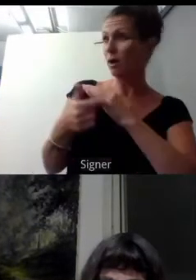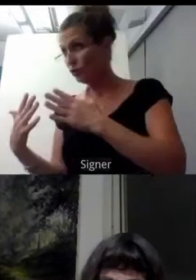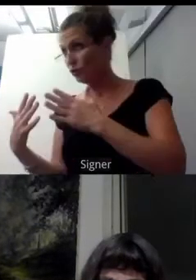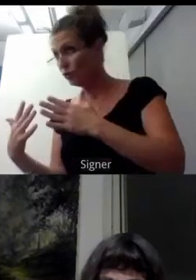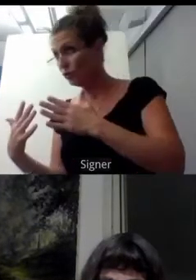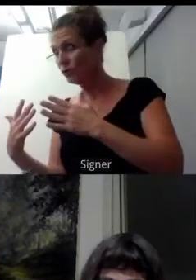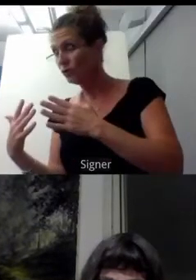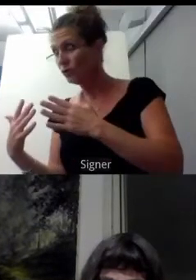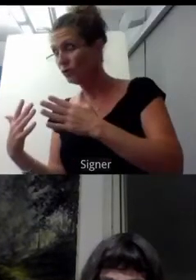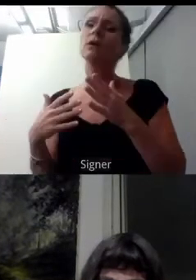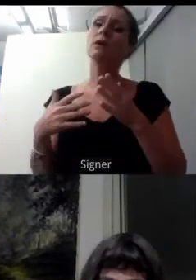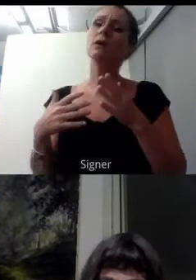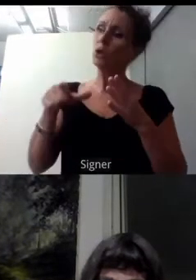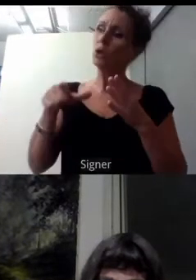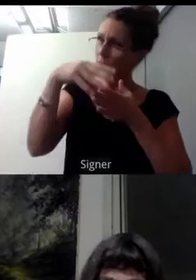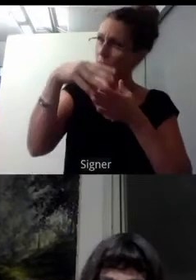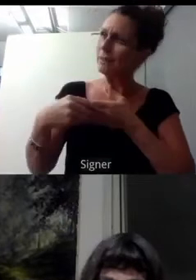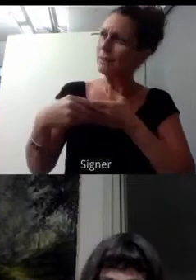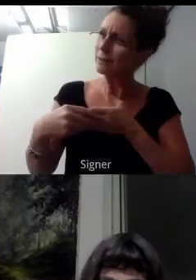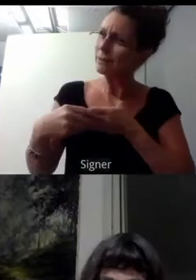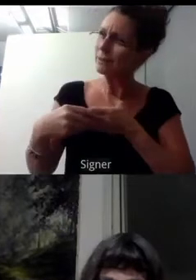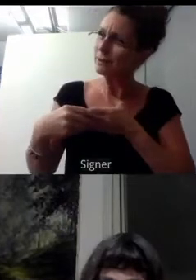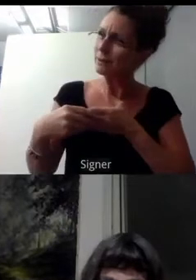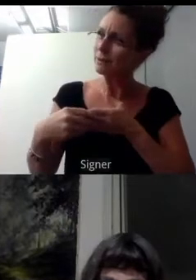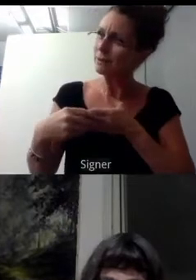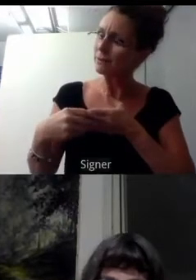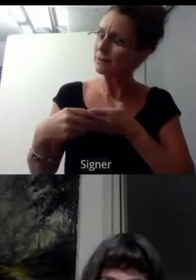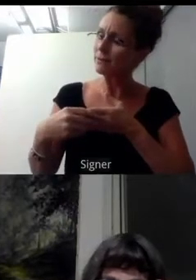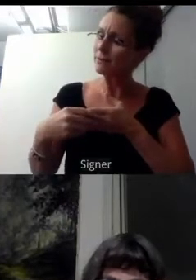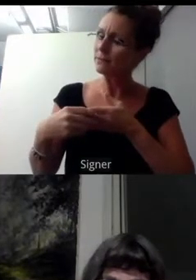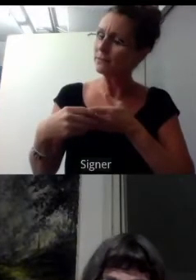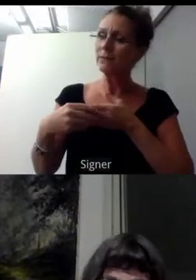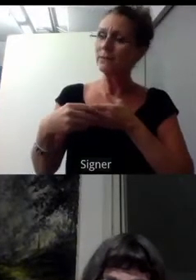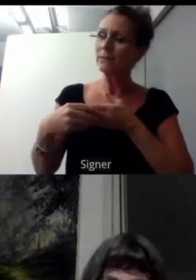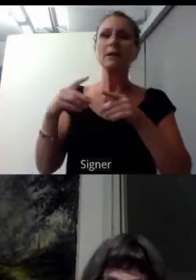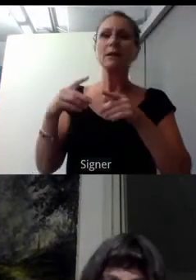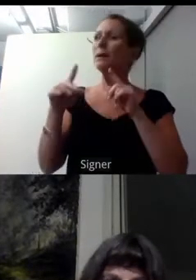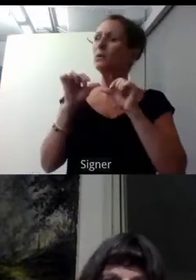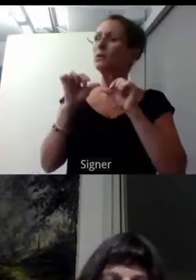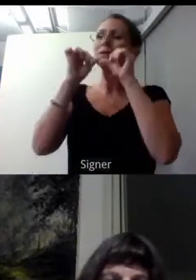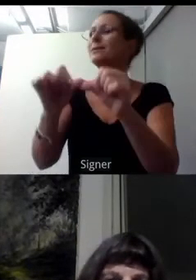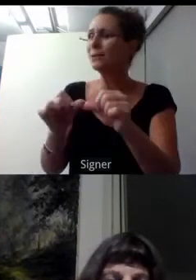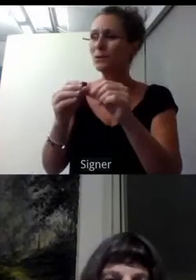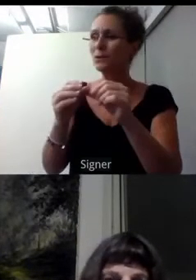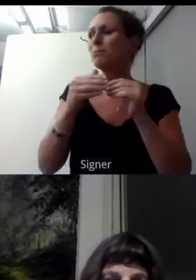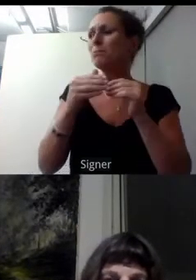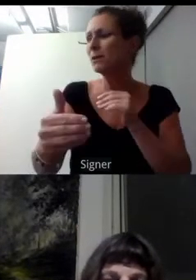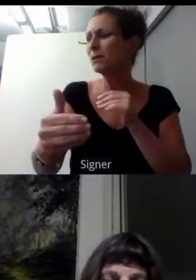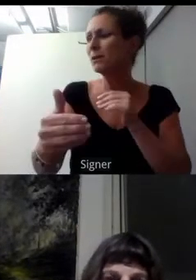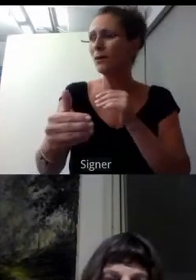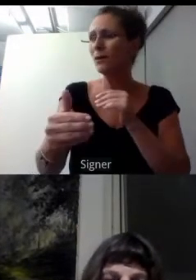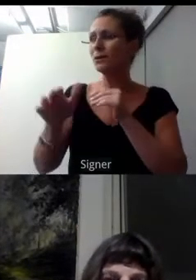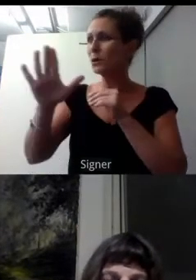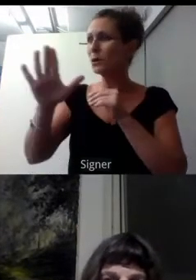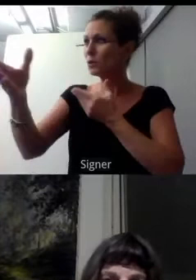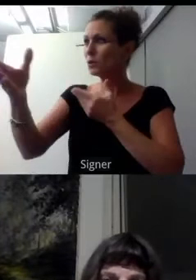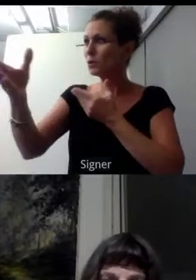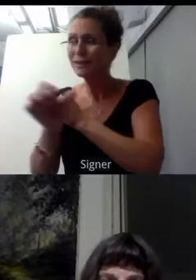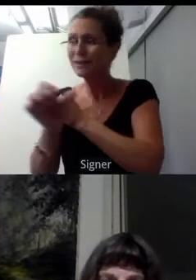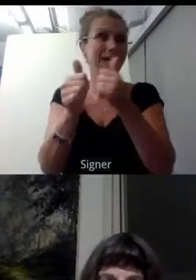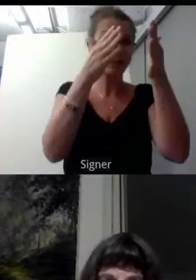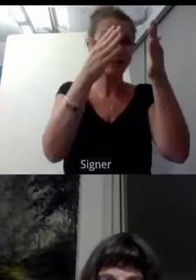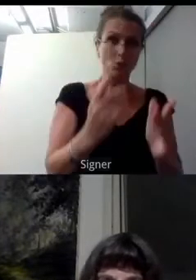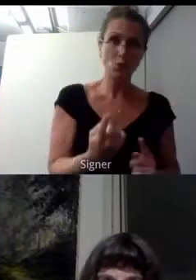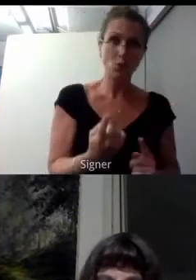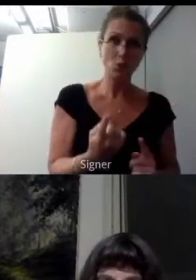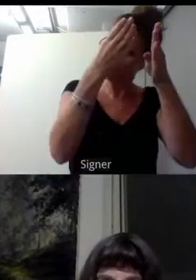will last long beyond the service of any minister or any term of any government. We've